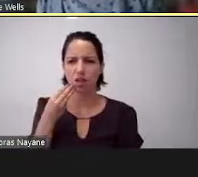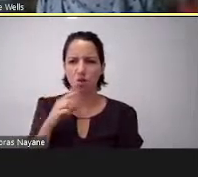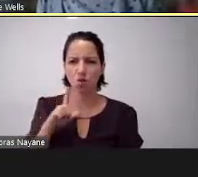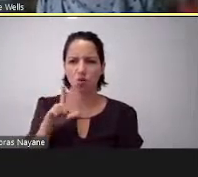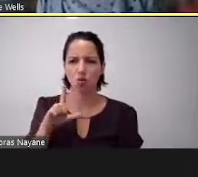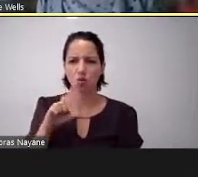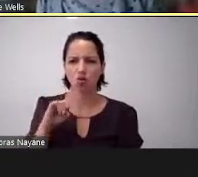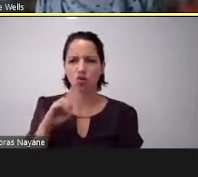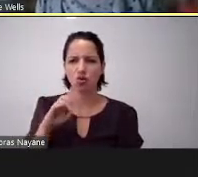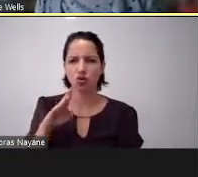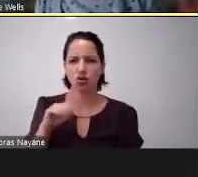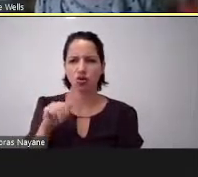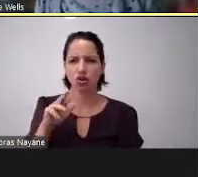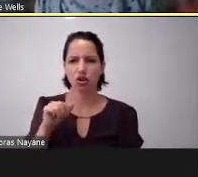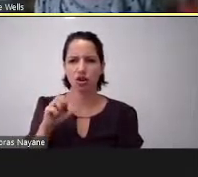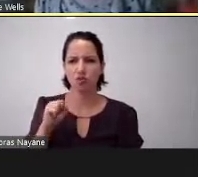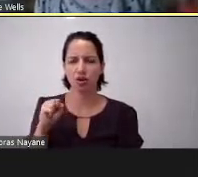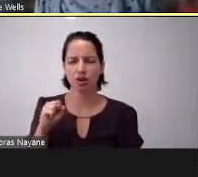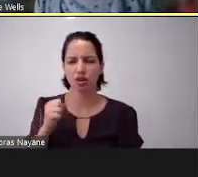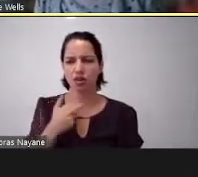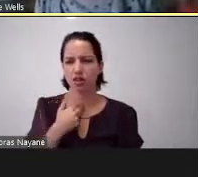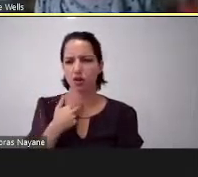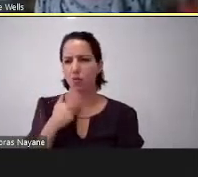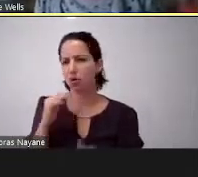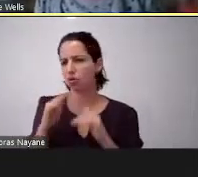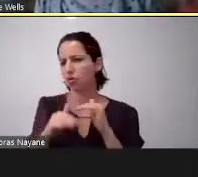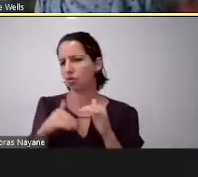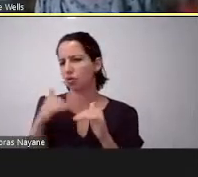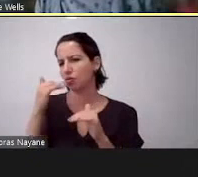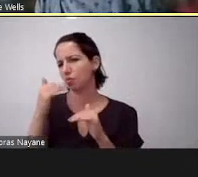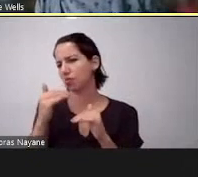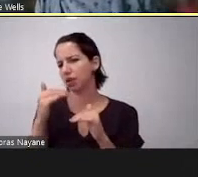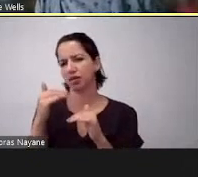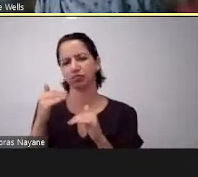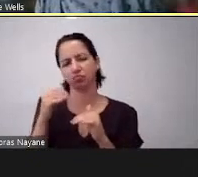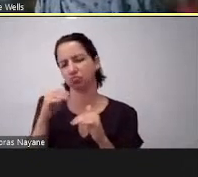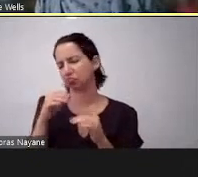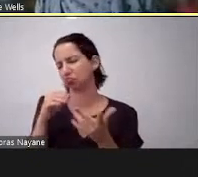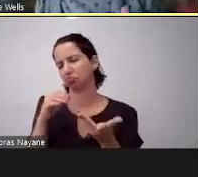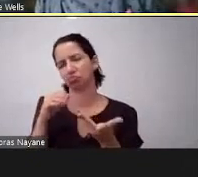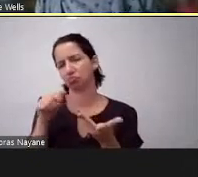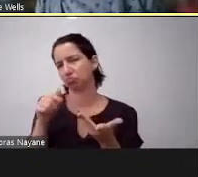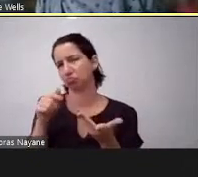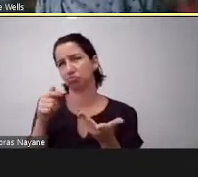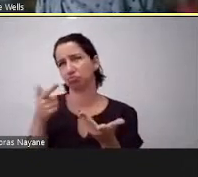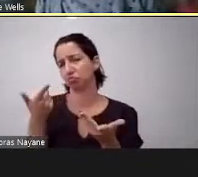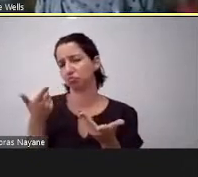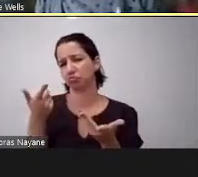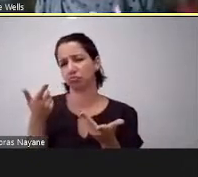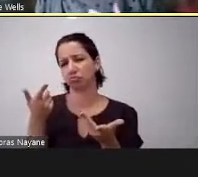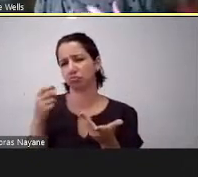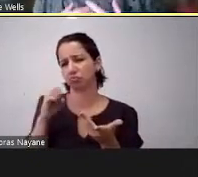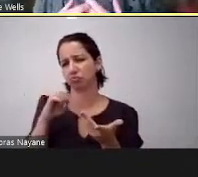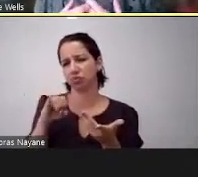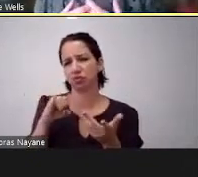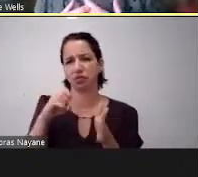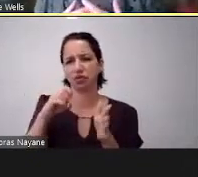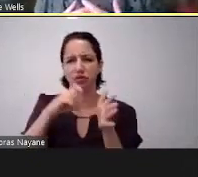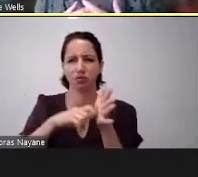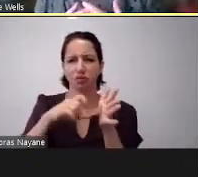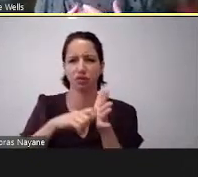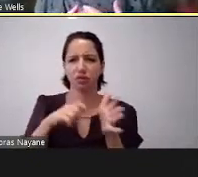of 55% tax on withdrawal. And one of the consequences of this is